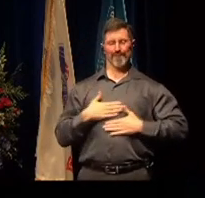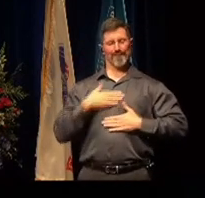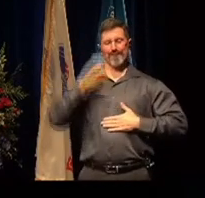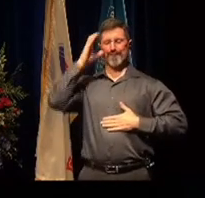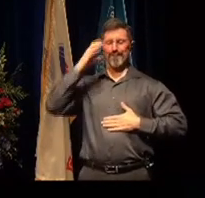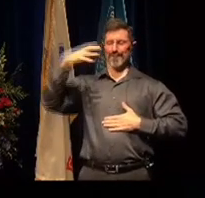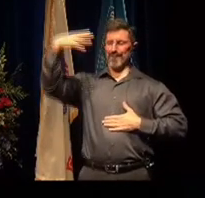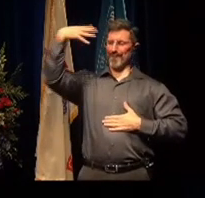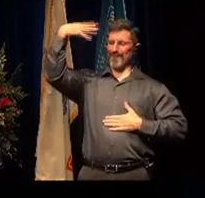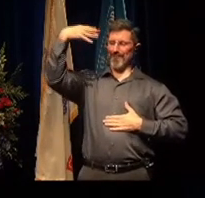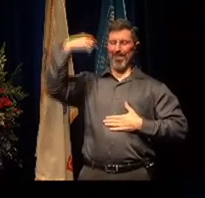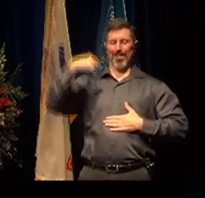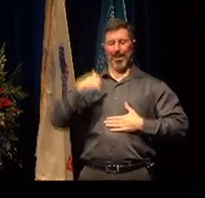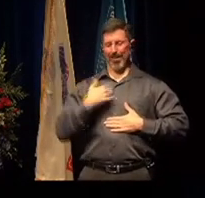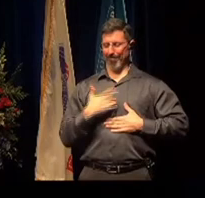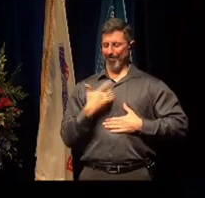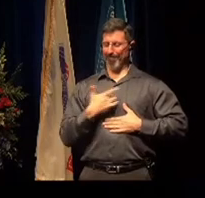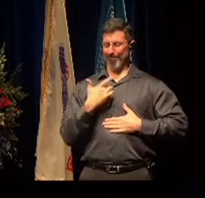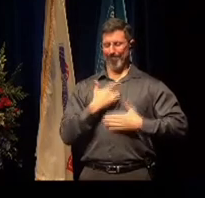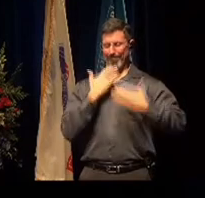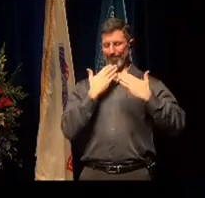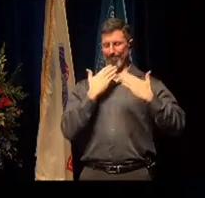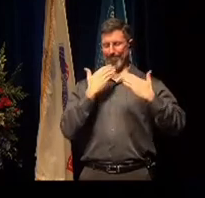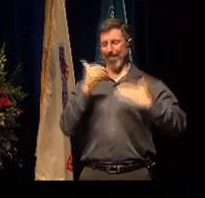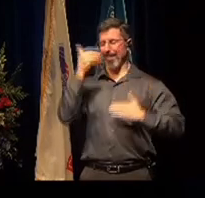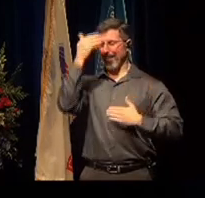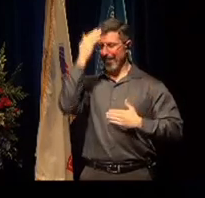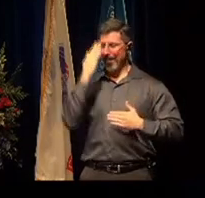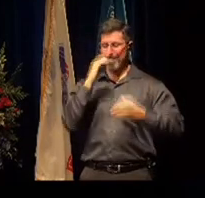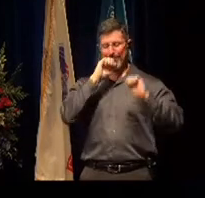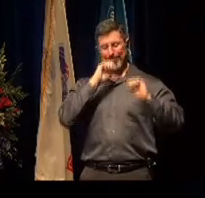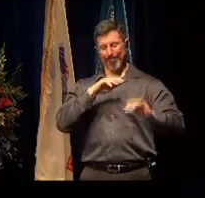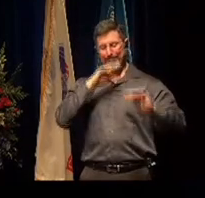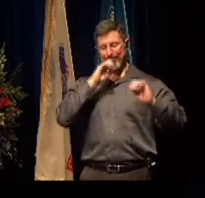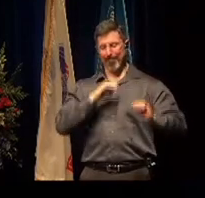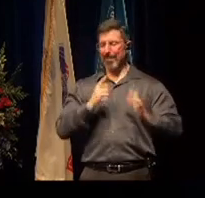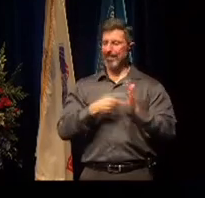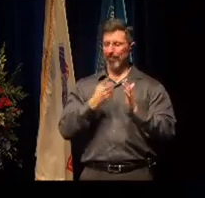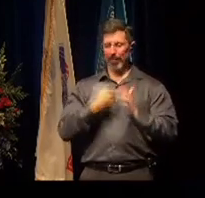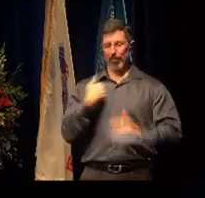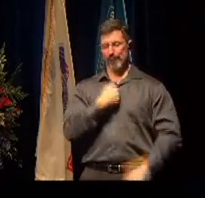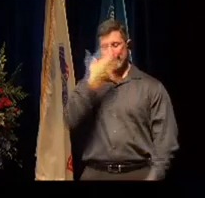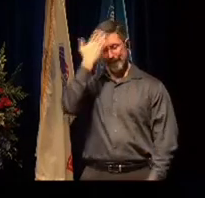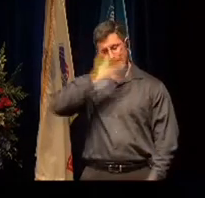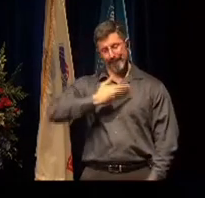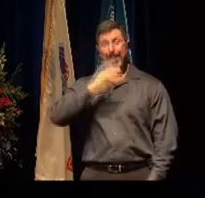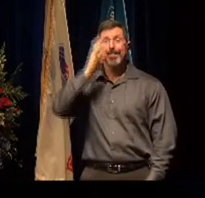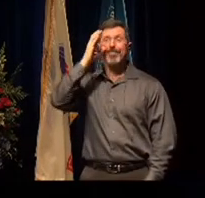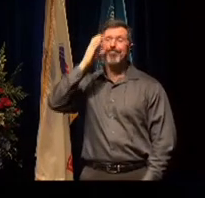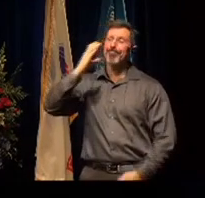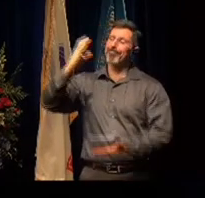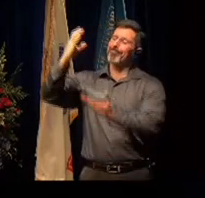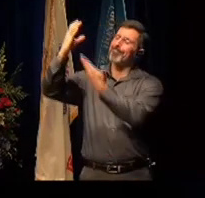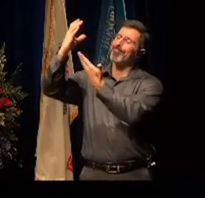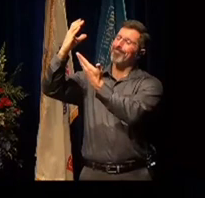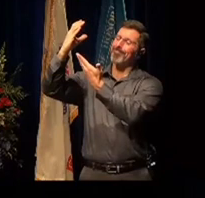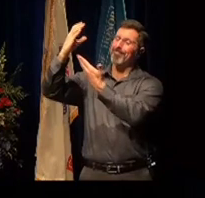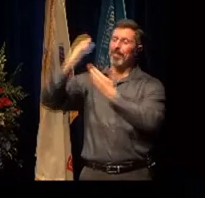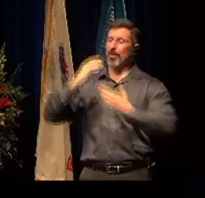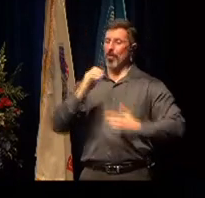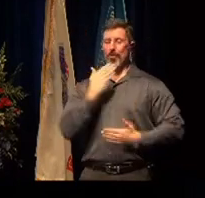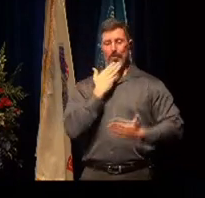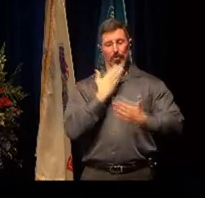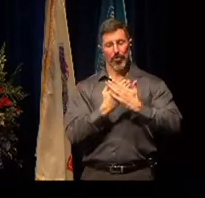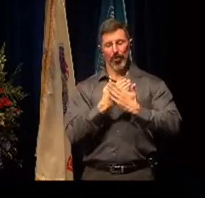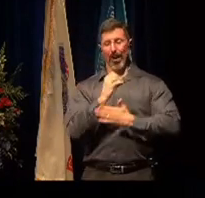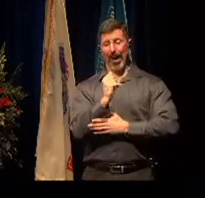prompted me to give thanks for the many blessings God gives that often go unnoticed. Sunshine, good air to breathe,